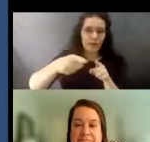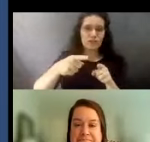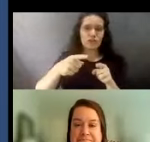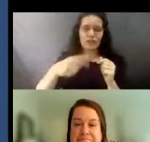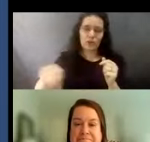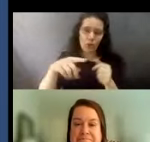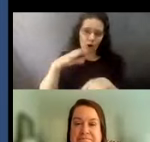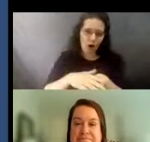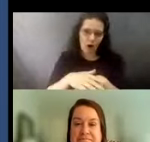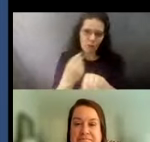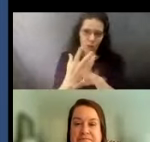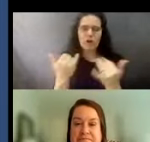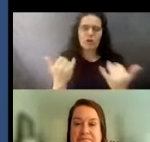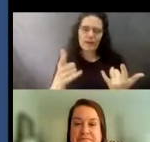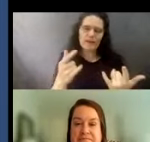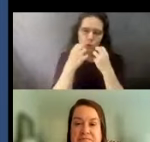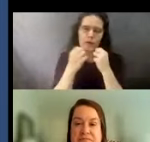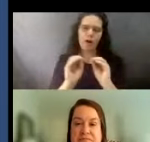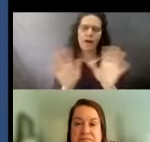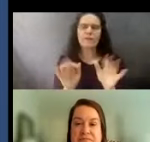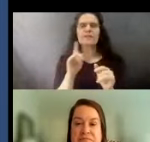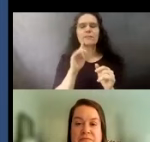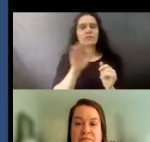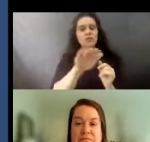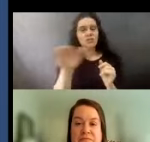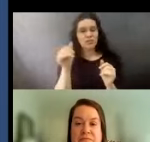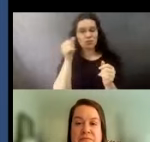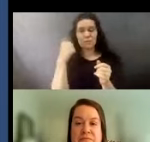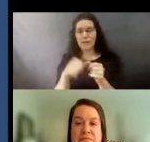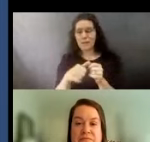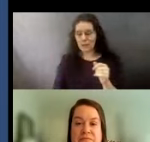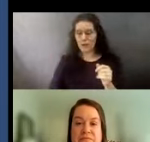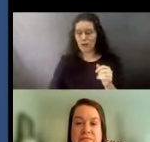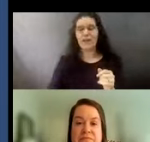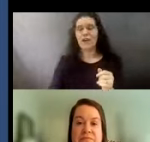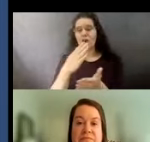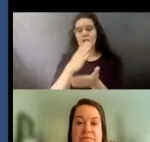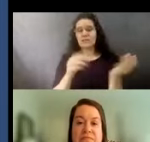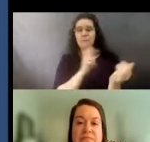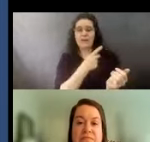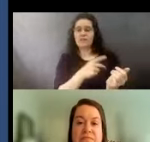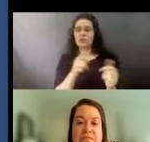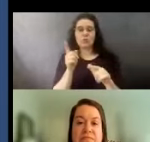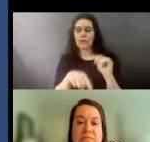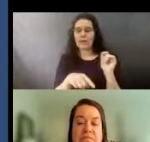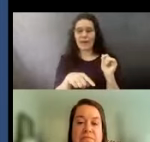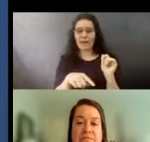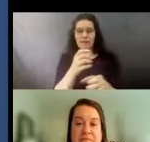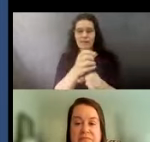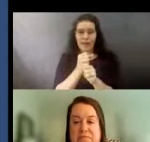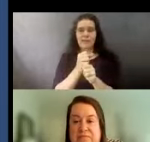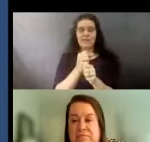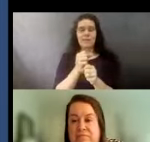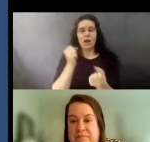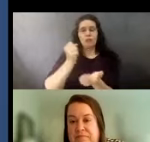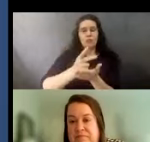these issues, but just remember that, you know, we have had clients who can't get a doctor's note, and, you know, and